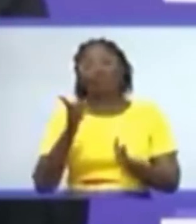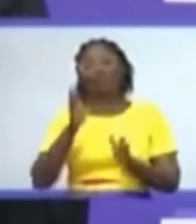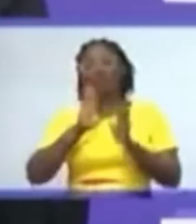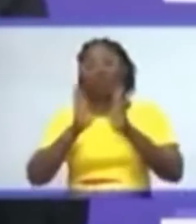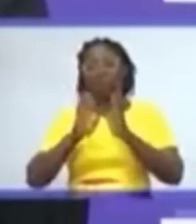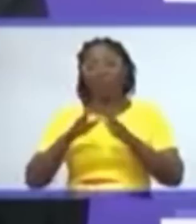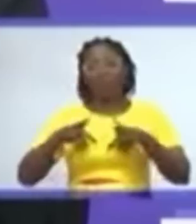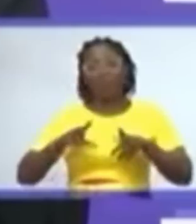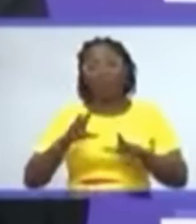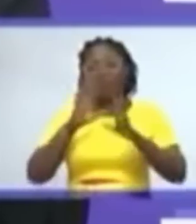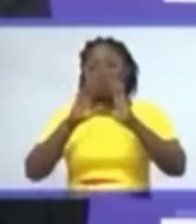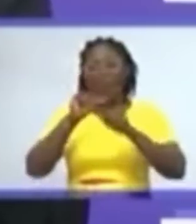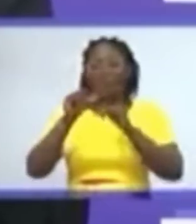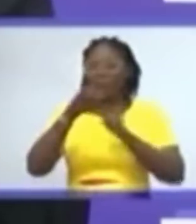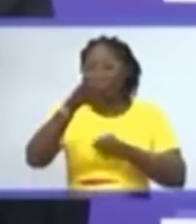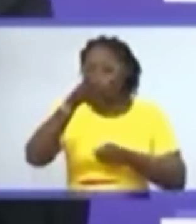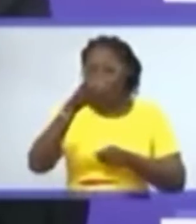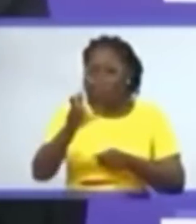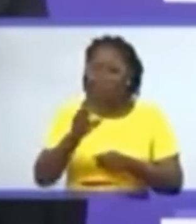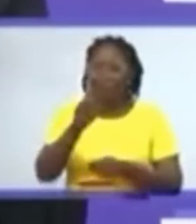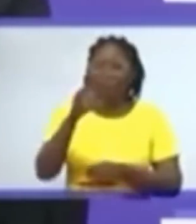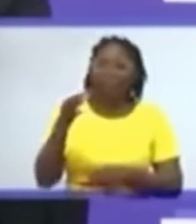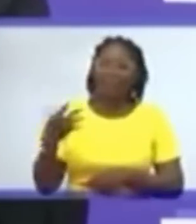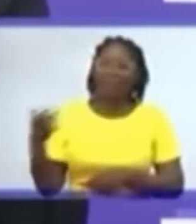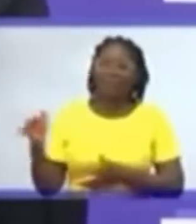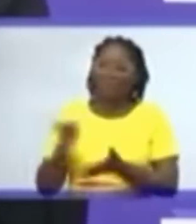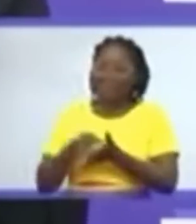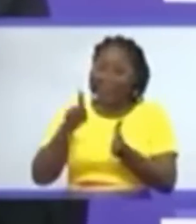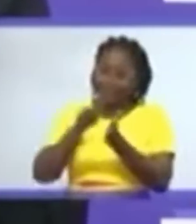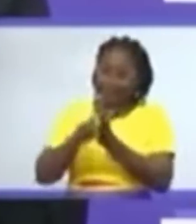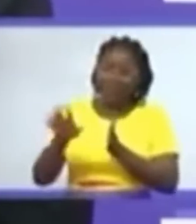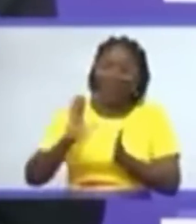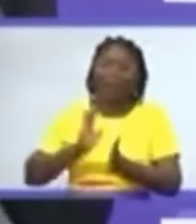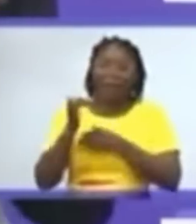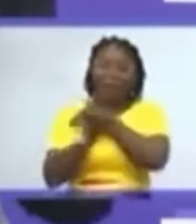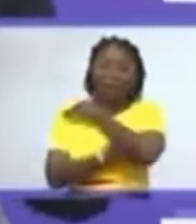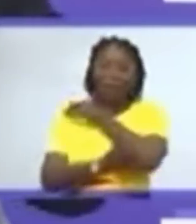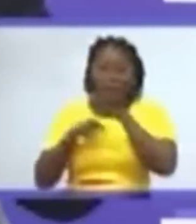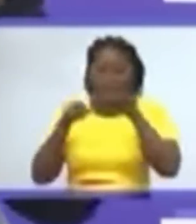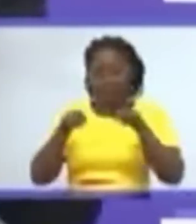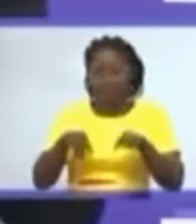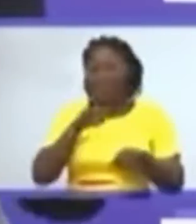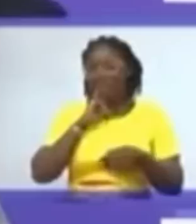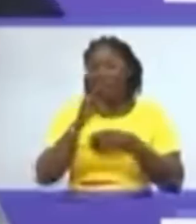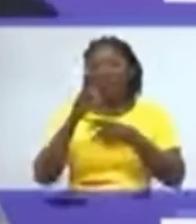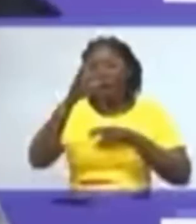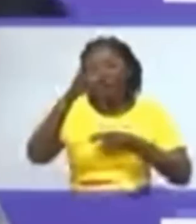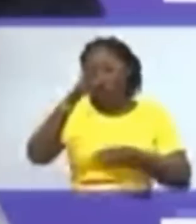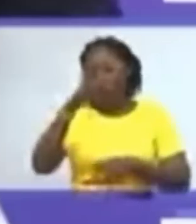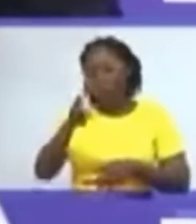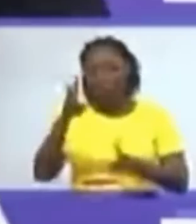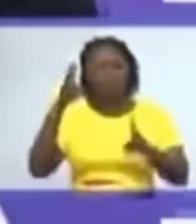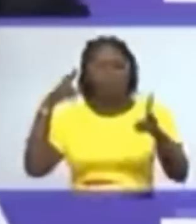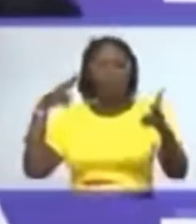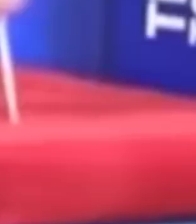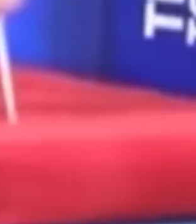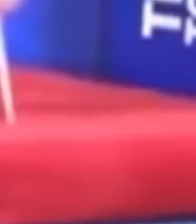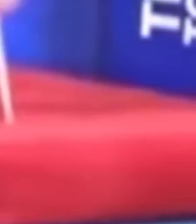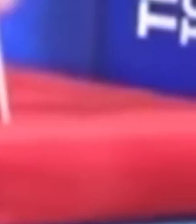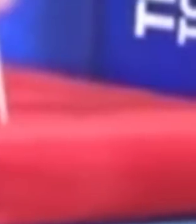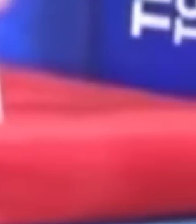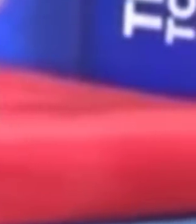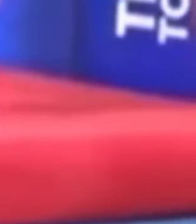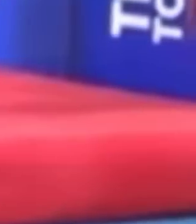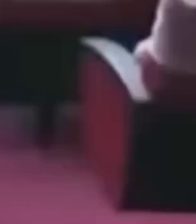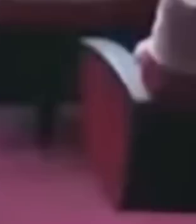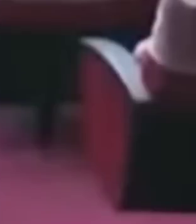section." He said, "When people have stolen all the money and impoverished the country, you are now questioning a man who left money without